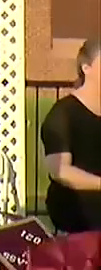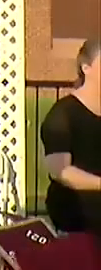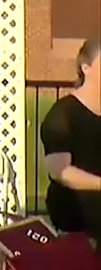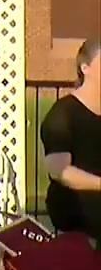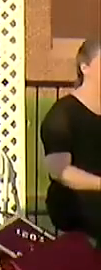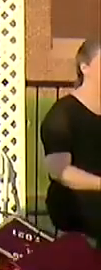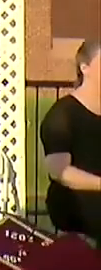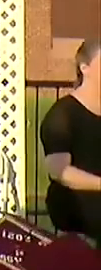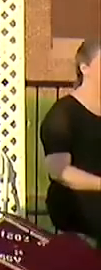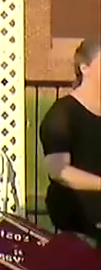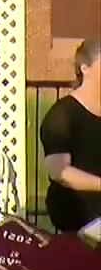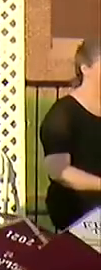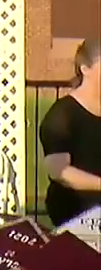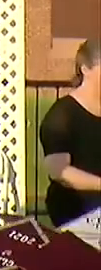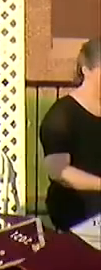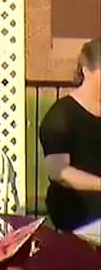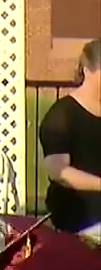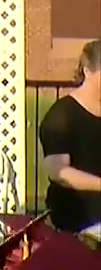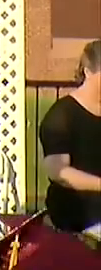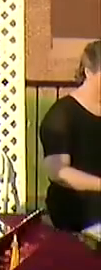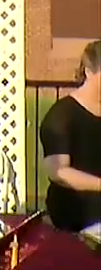Adeline Brooke Feedy.